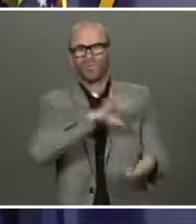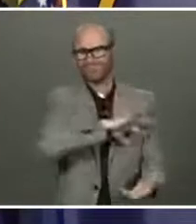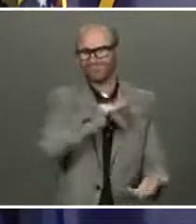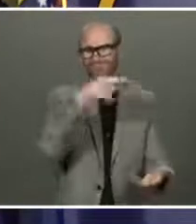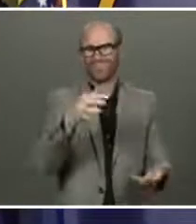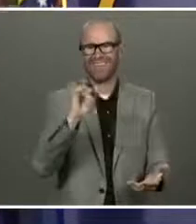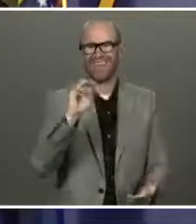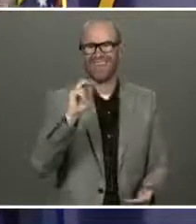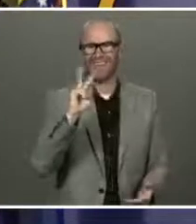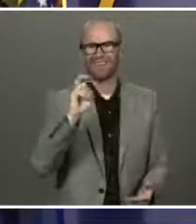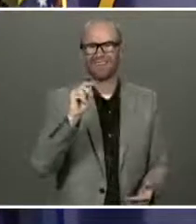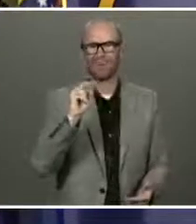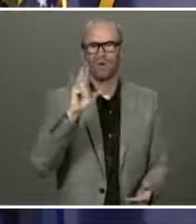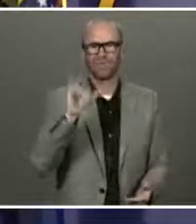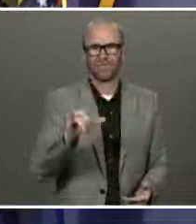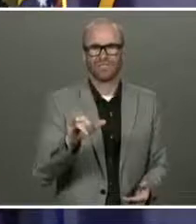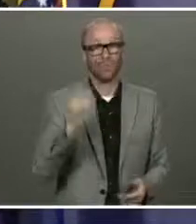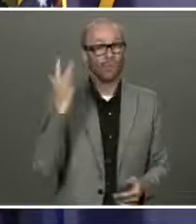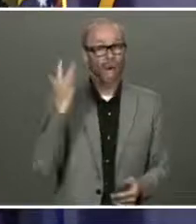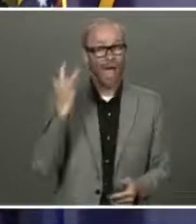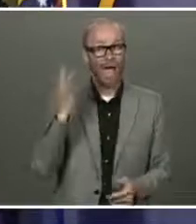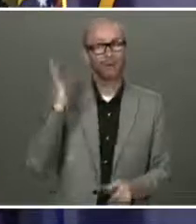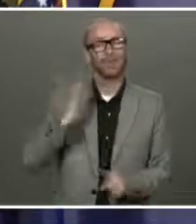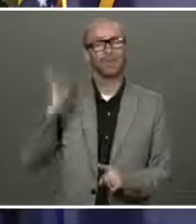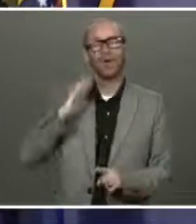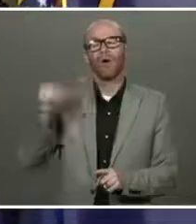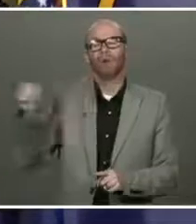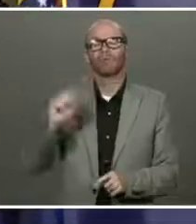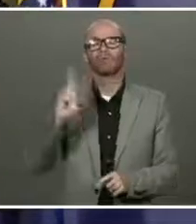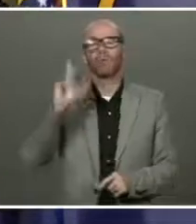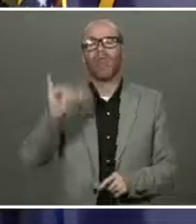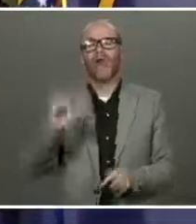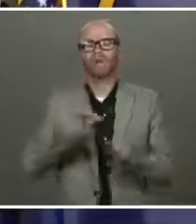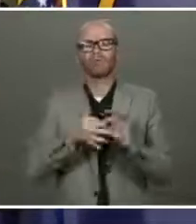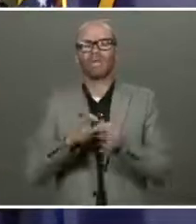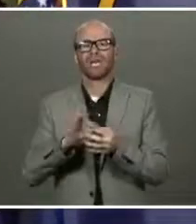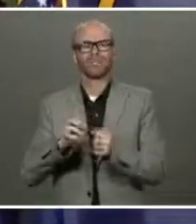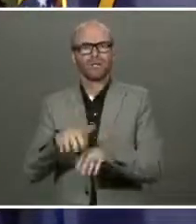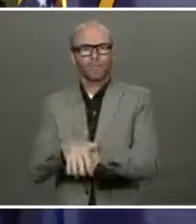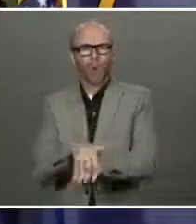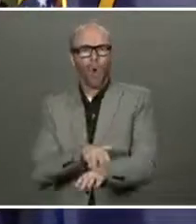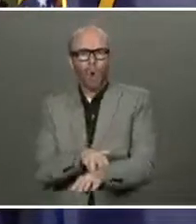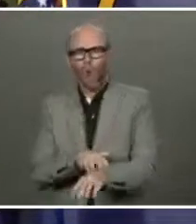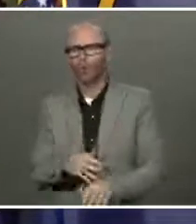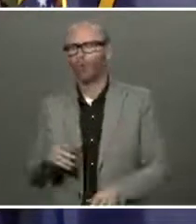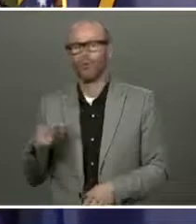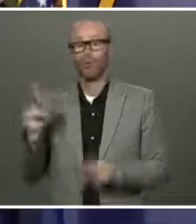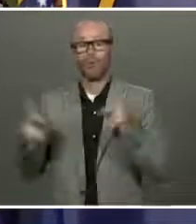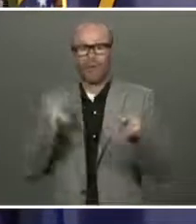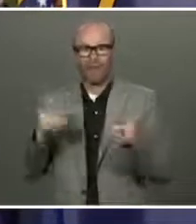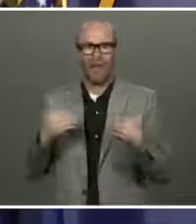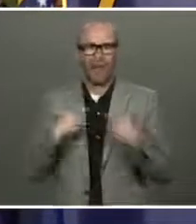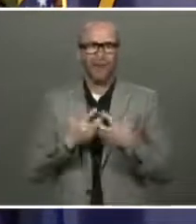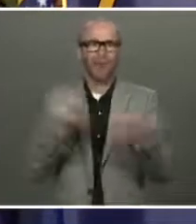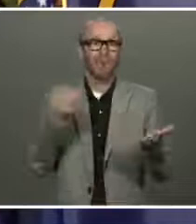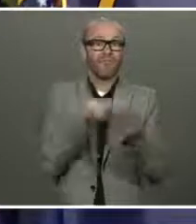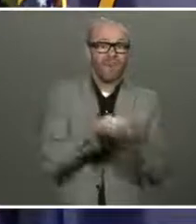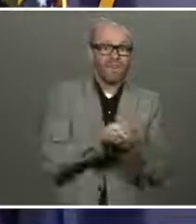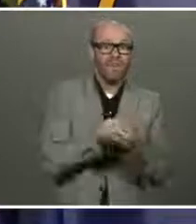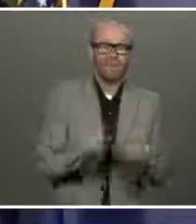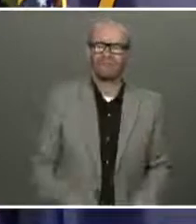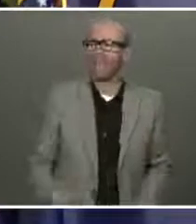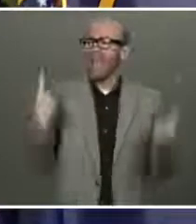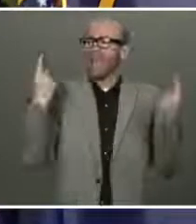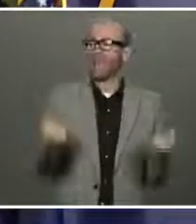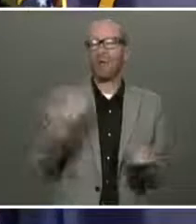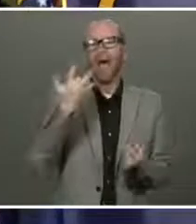of that was because supply chains were so slow, so they ordered a lot. People had a lot of COVID relief money that they were spending.